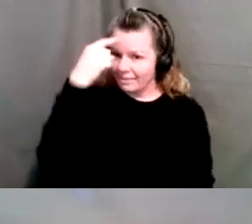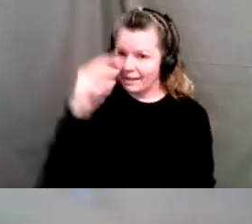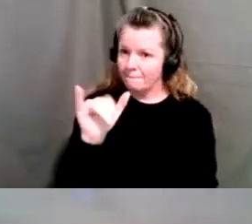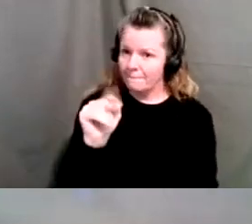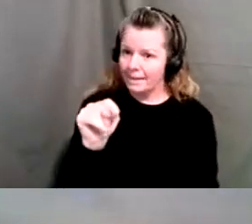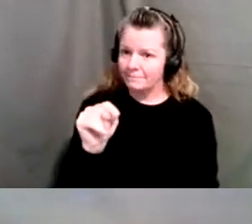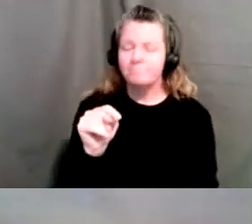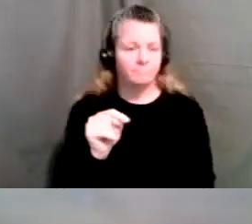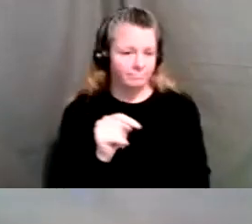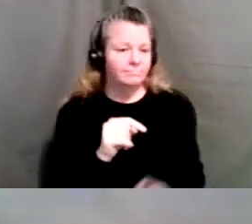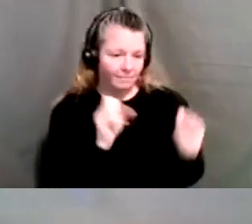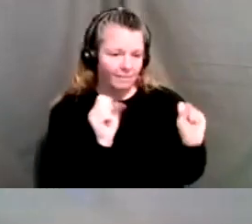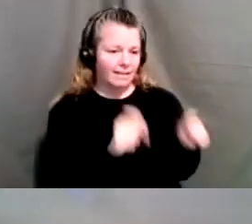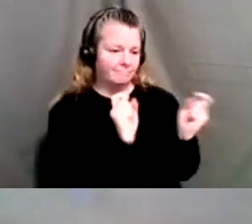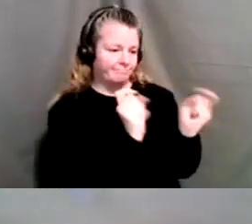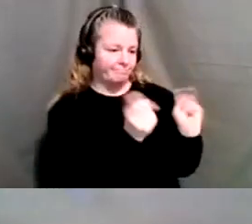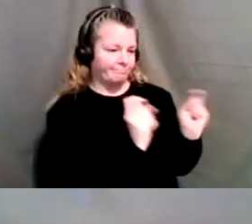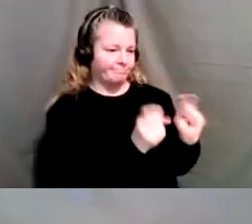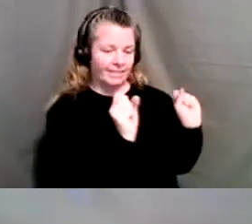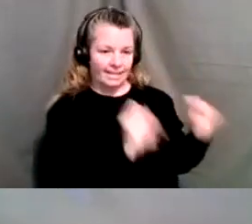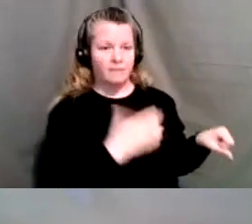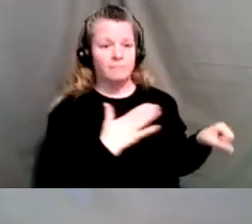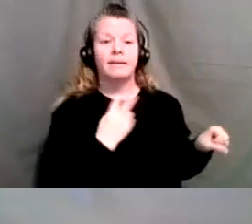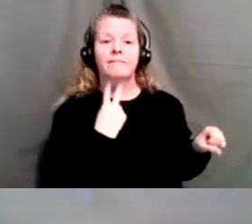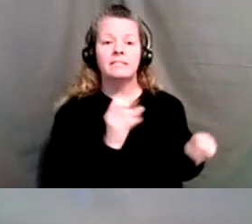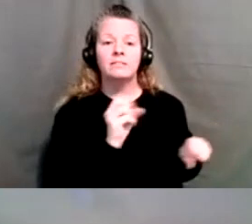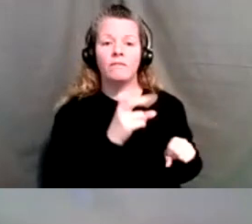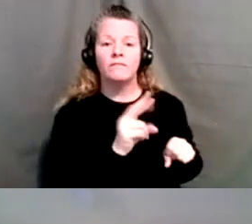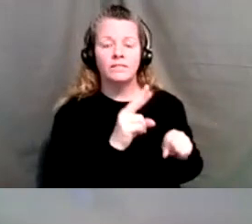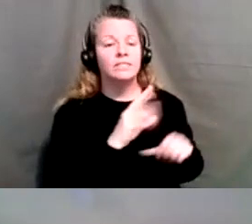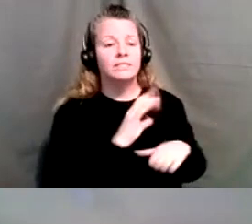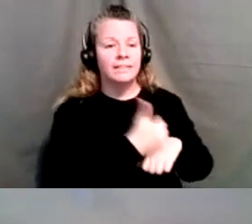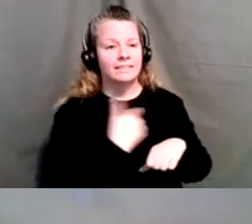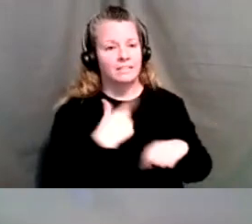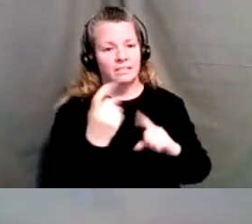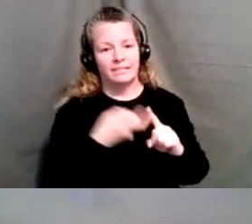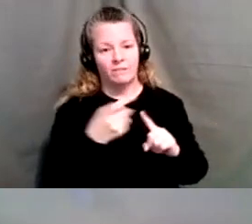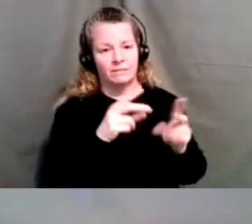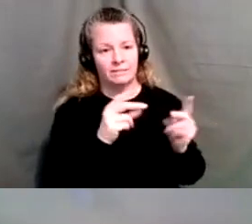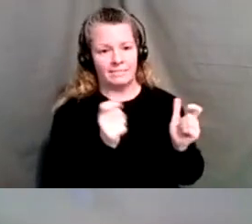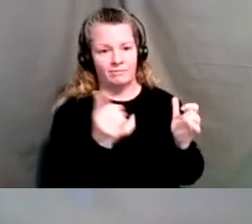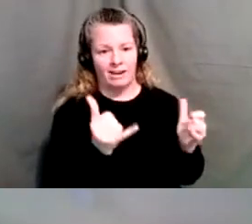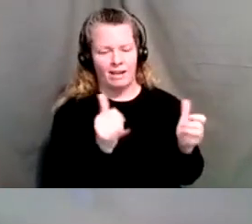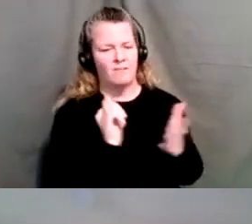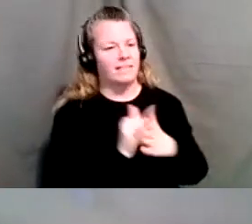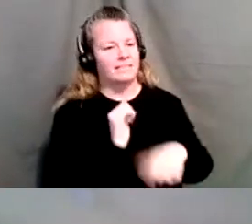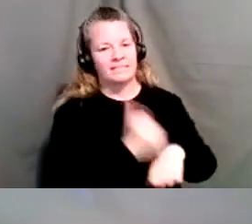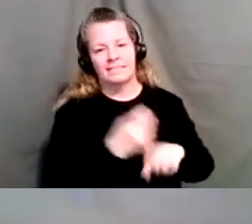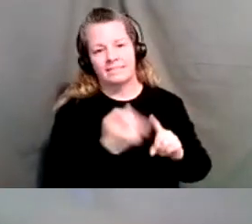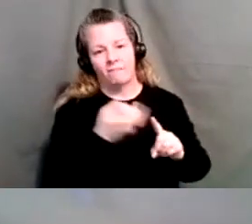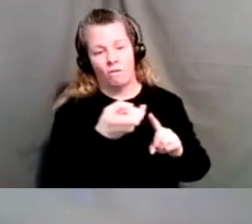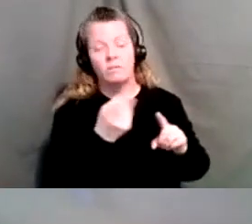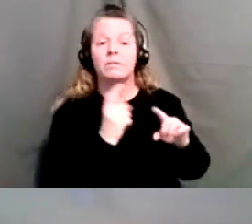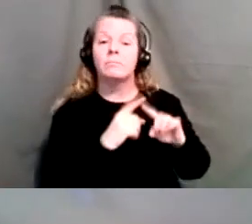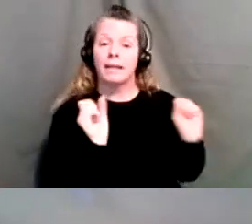configurable. My voiceover settings are at the default speed right now, that's what it's set at by default. But it